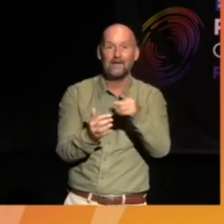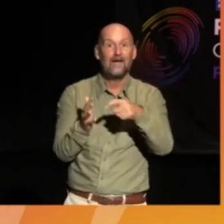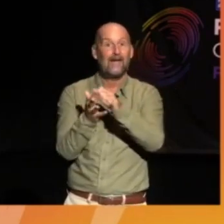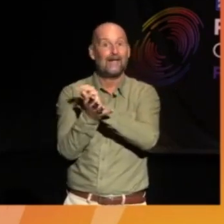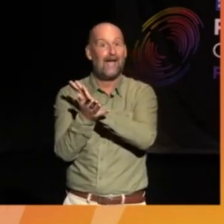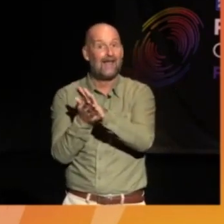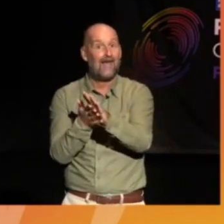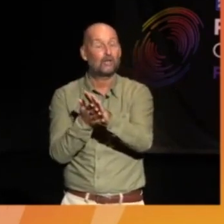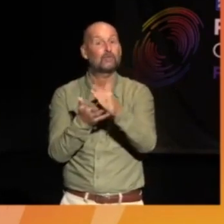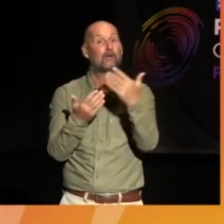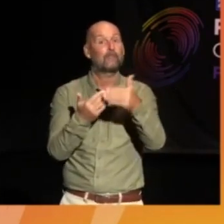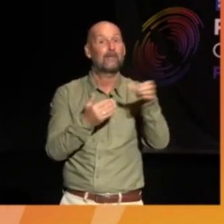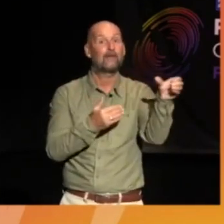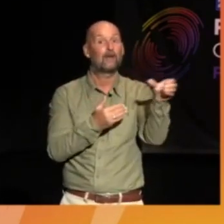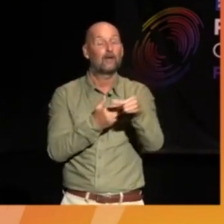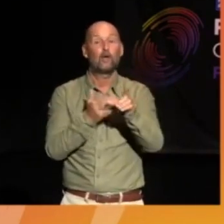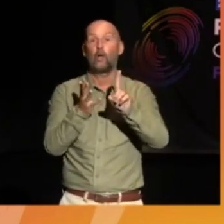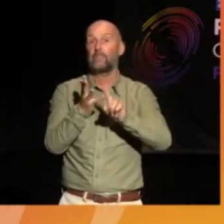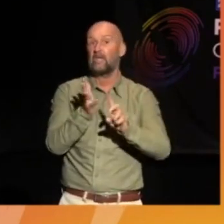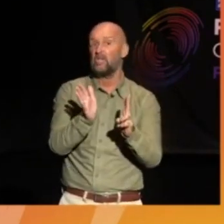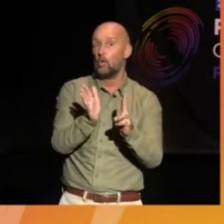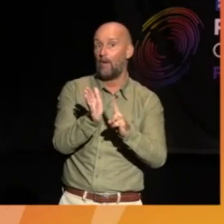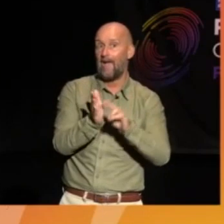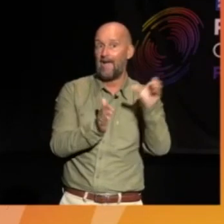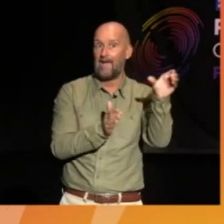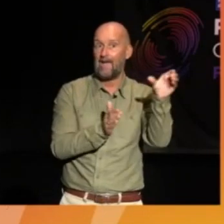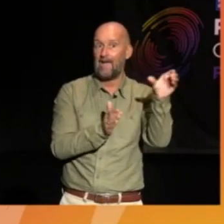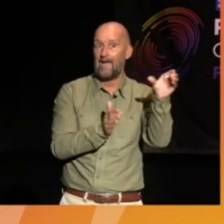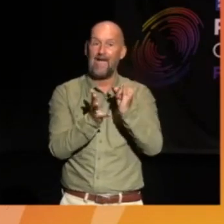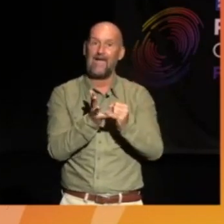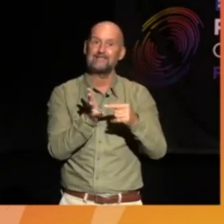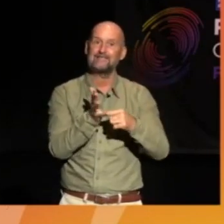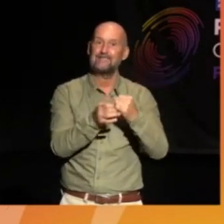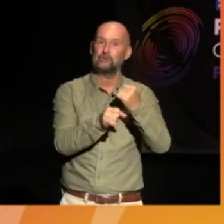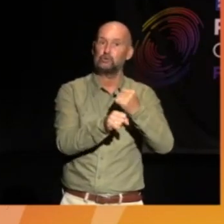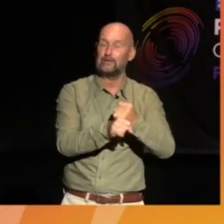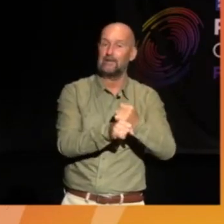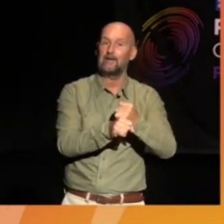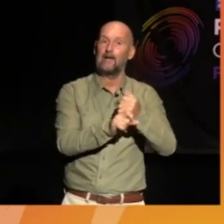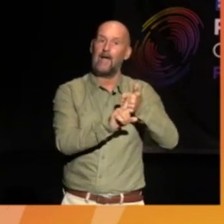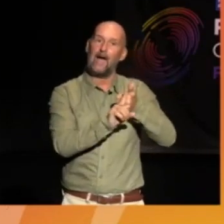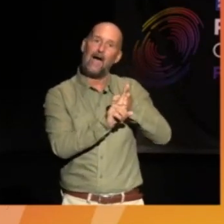just been appointed by the UN as the SDG